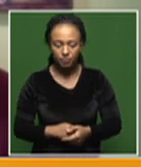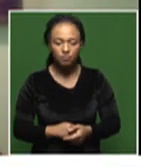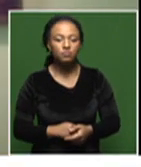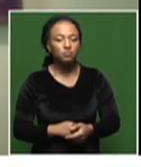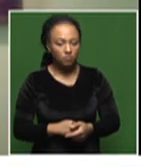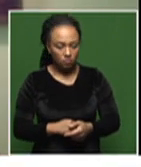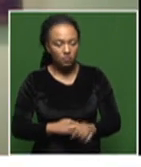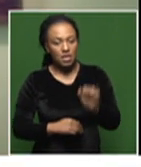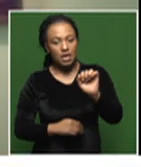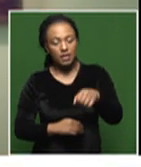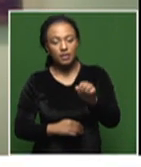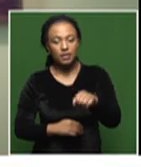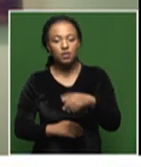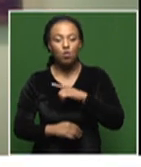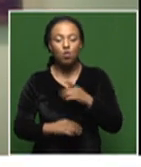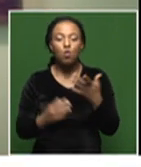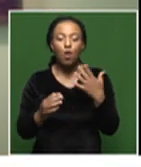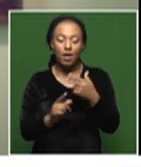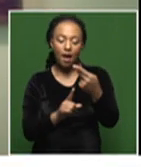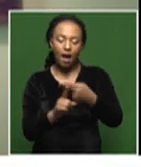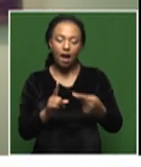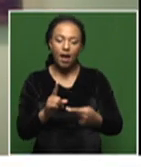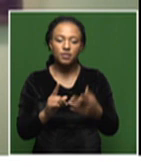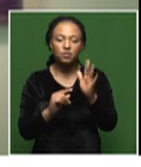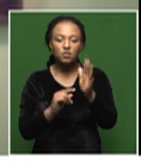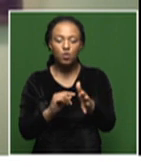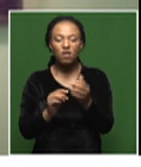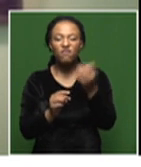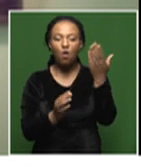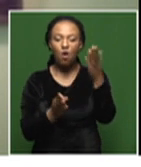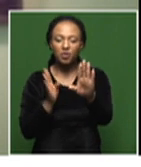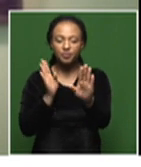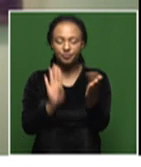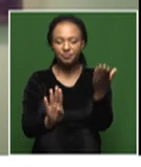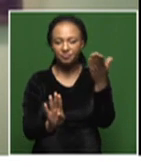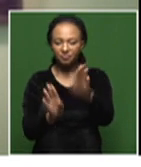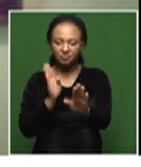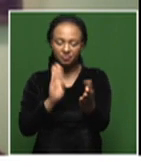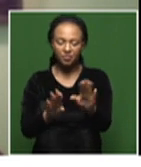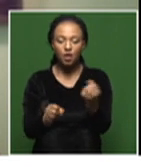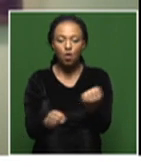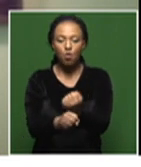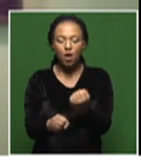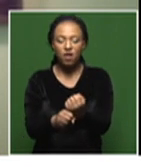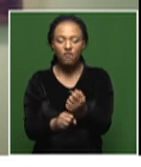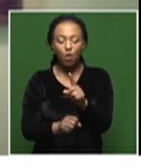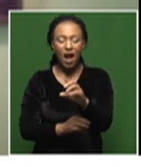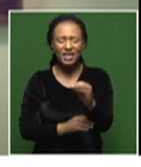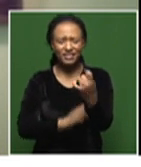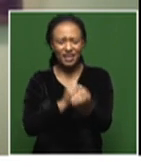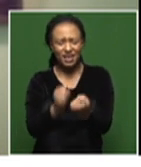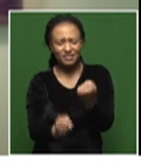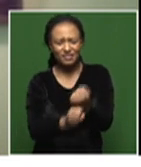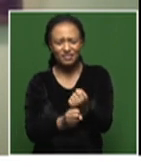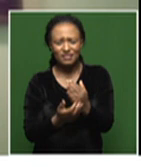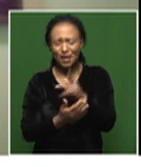unbelievable cross-section of South African artworks coming up for auction. These are works that range over 100 years, some works from the